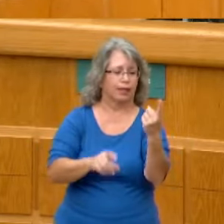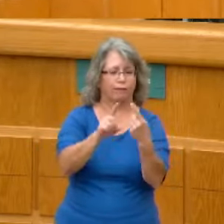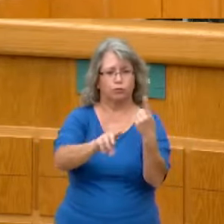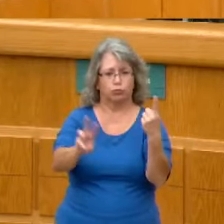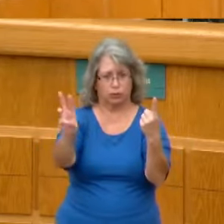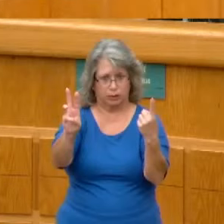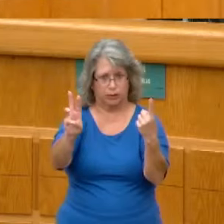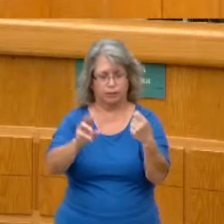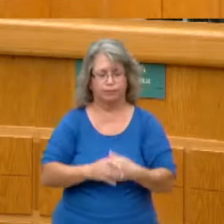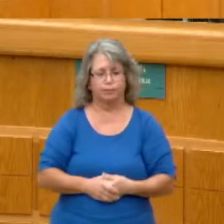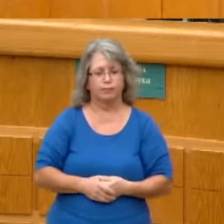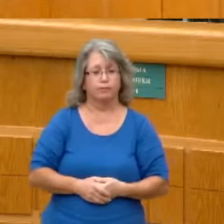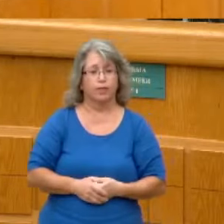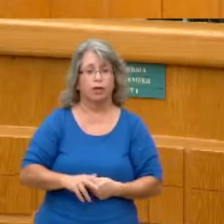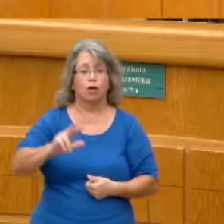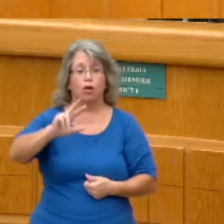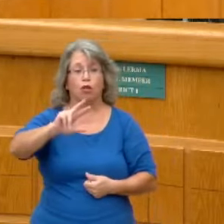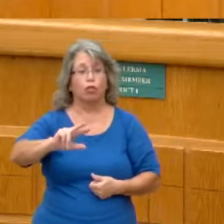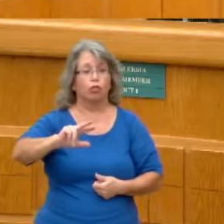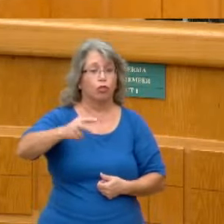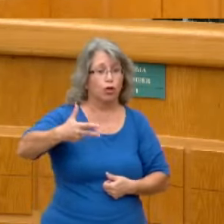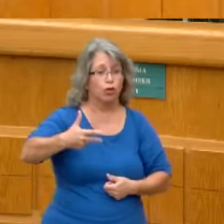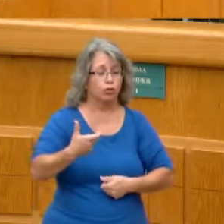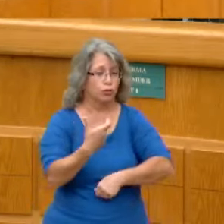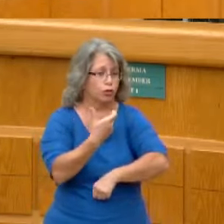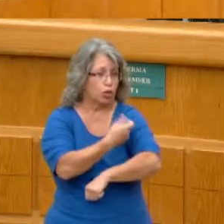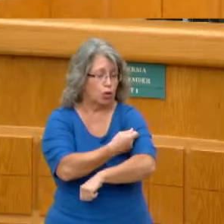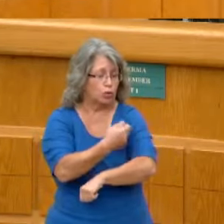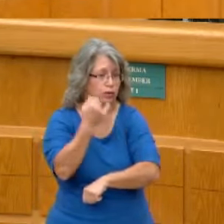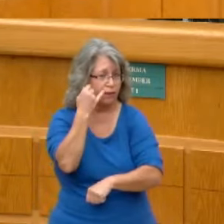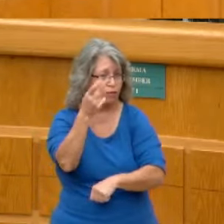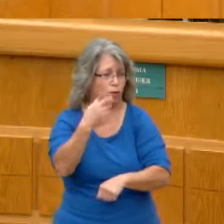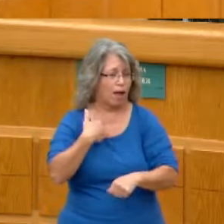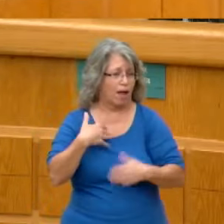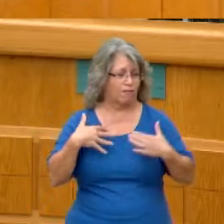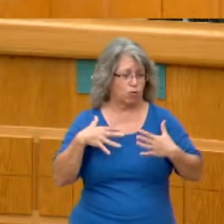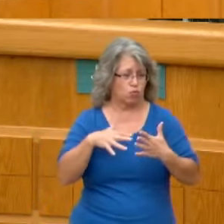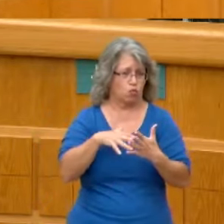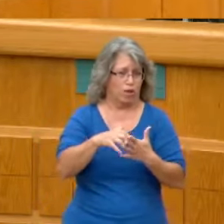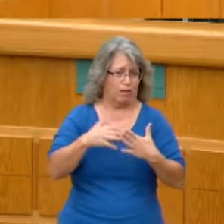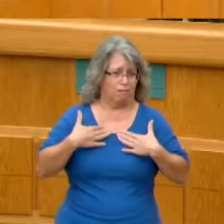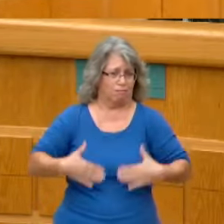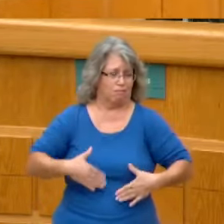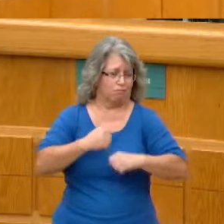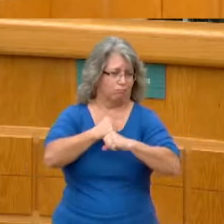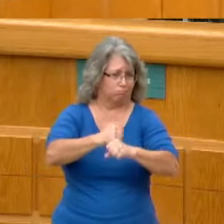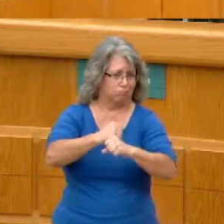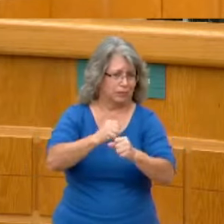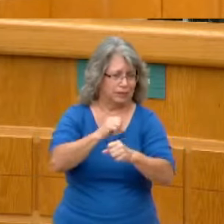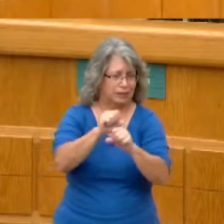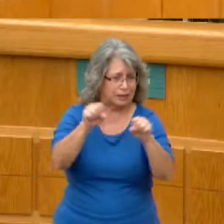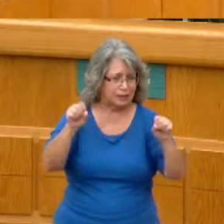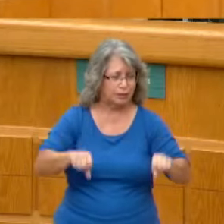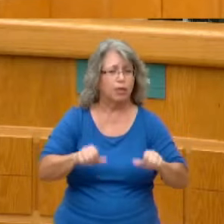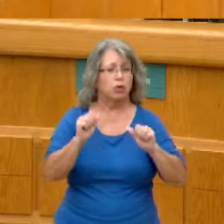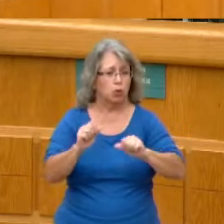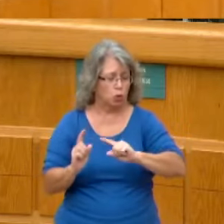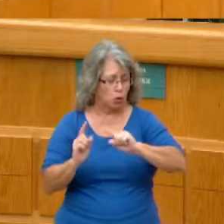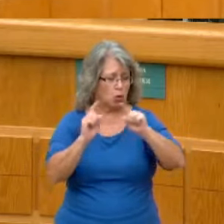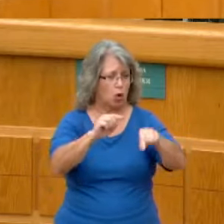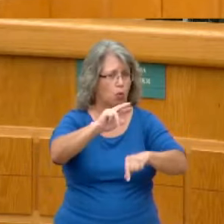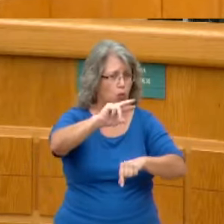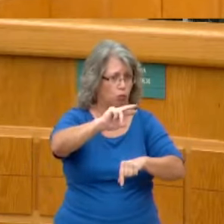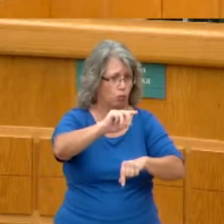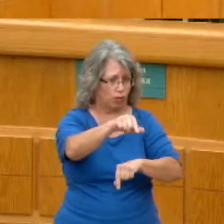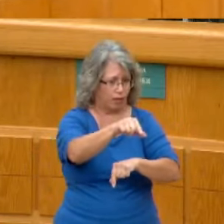the third dose, if you are immunocompromised, you may also go to La Palmera Mall to receive that third dose vaccine free